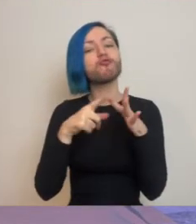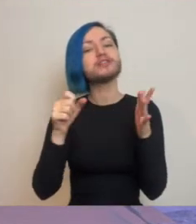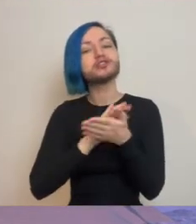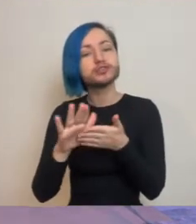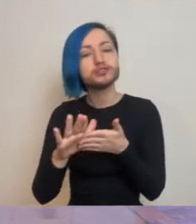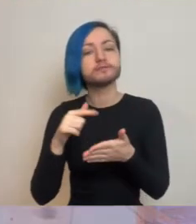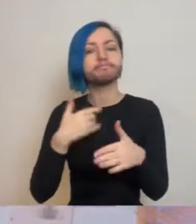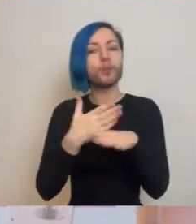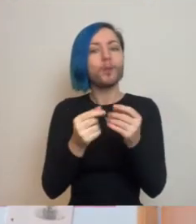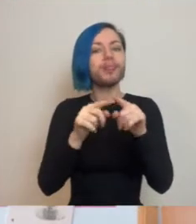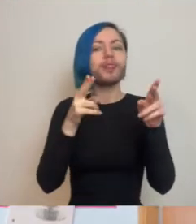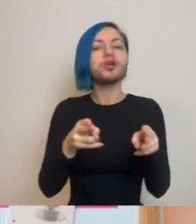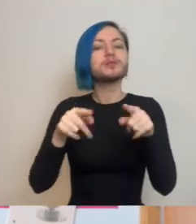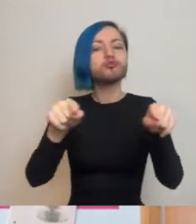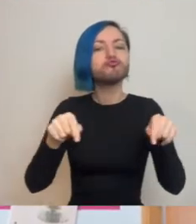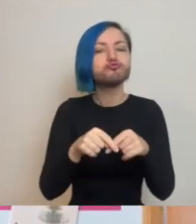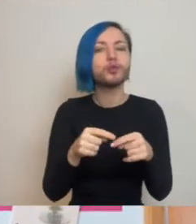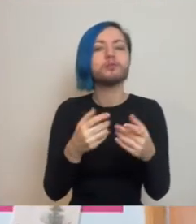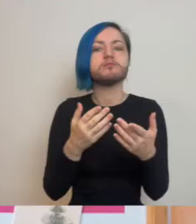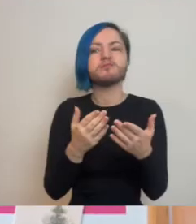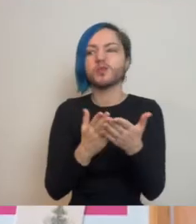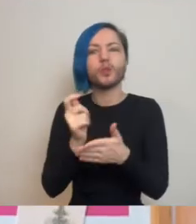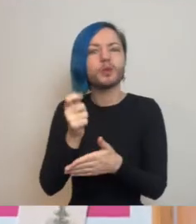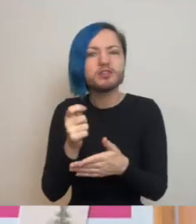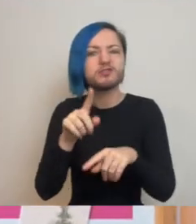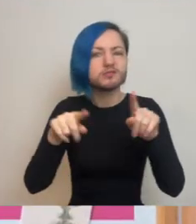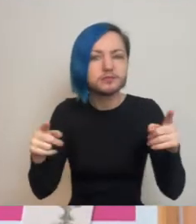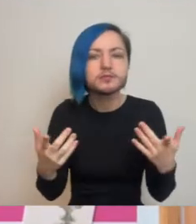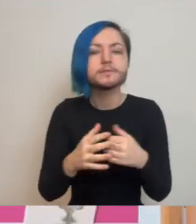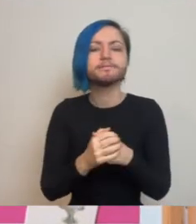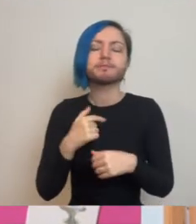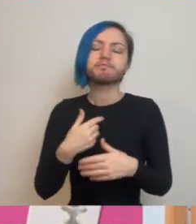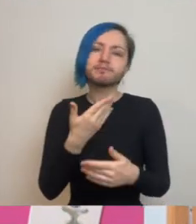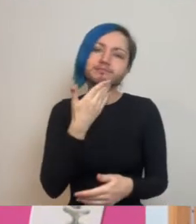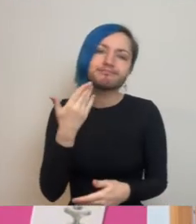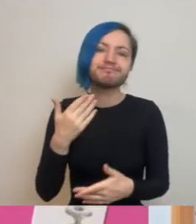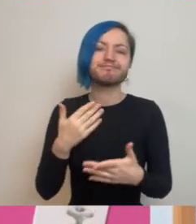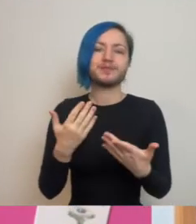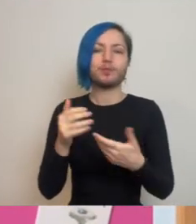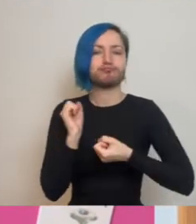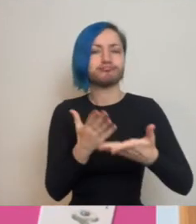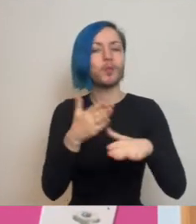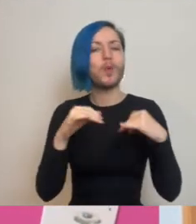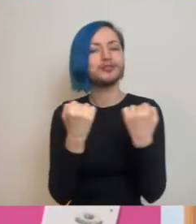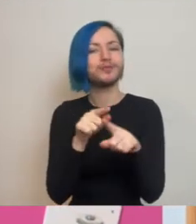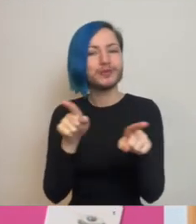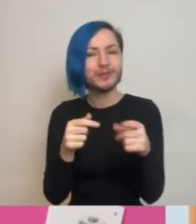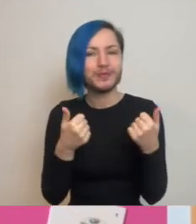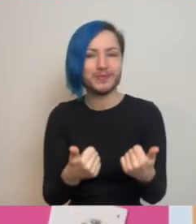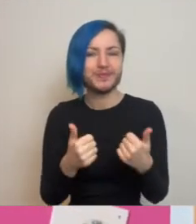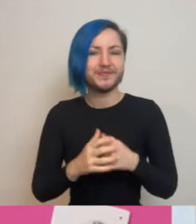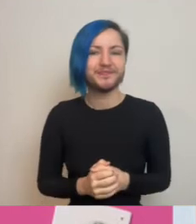hospital rooms on commissions, and I'm really pleased to be able to provide this workshop for you